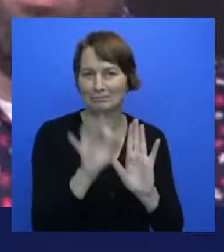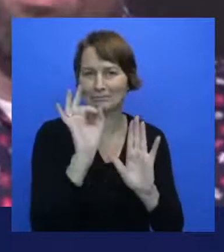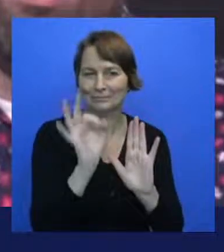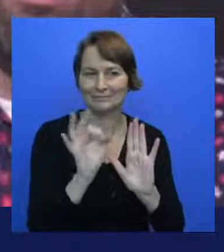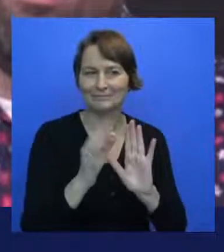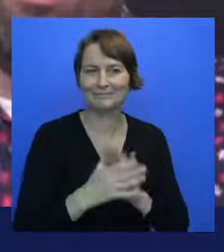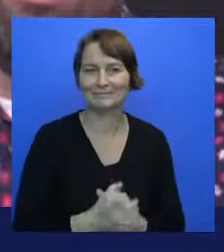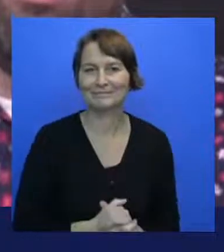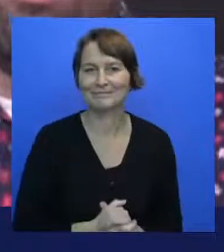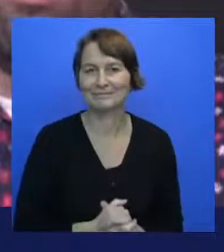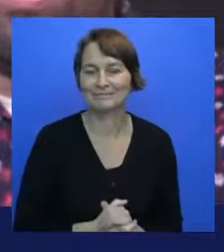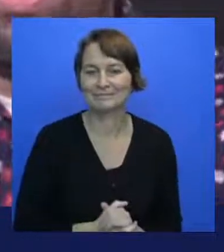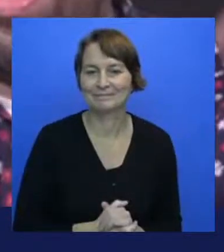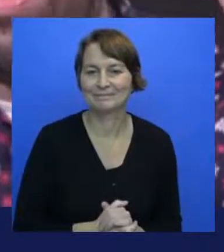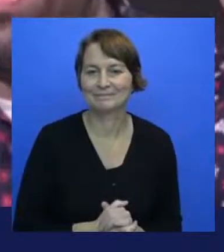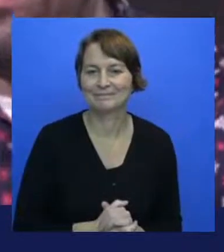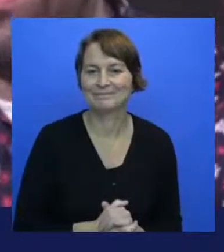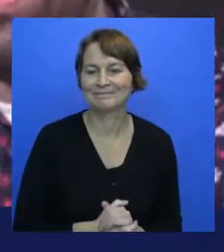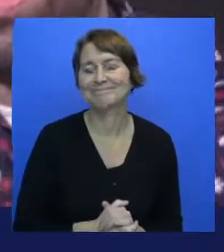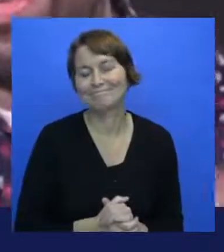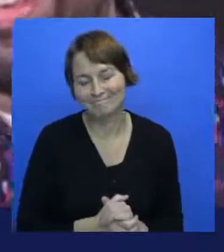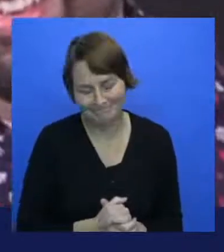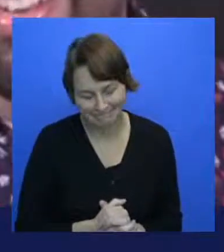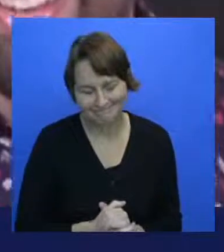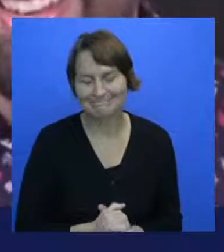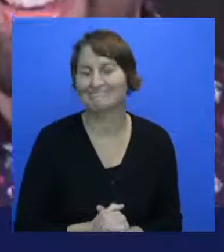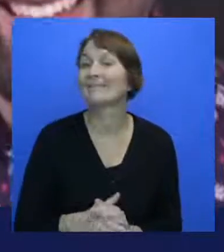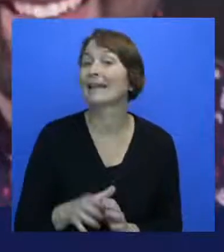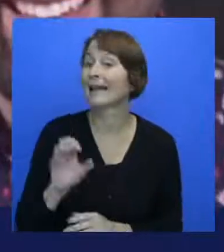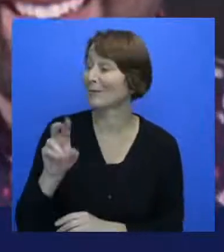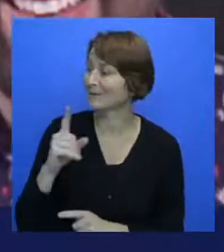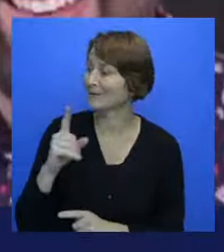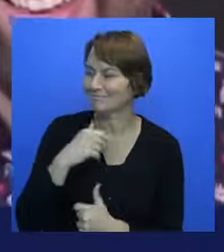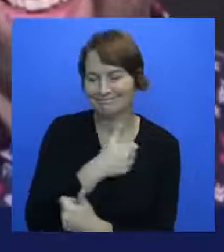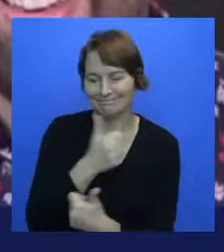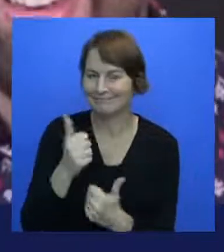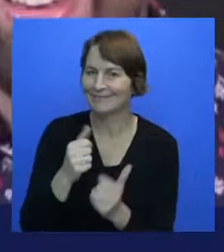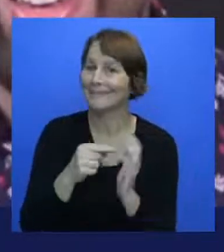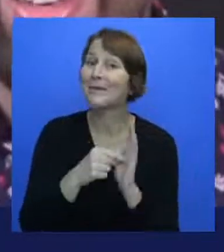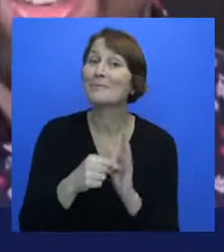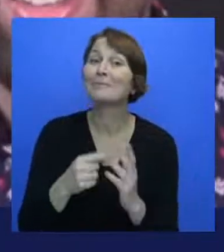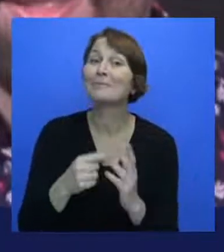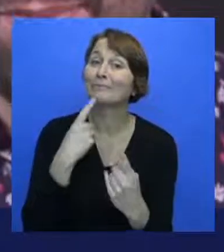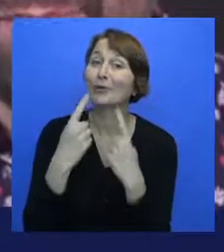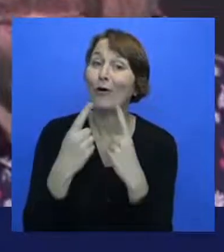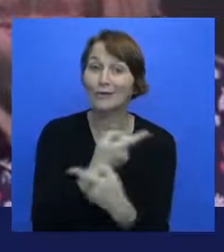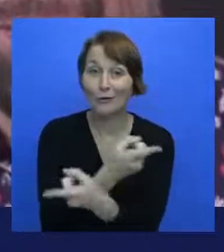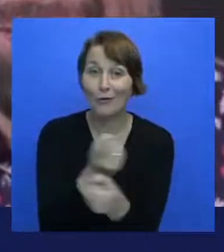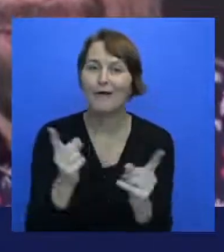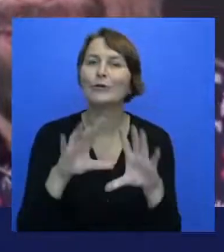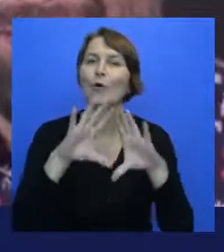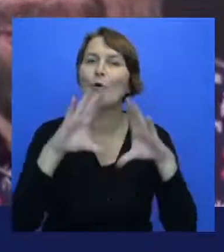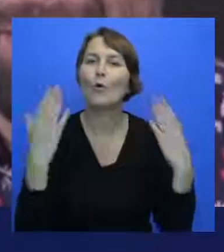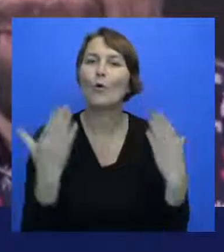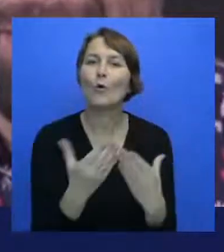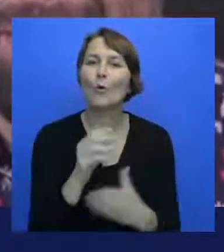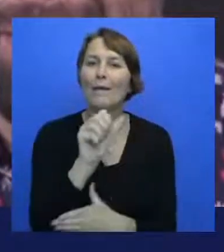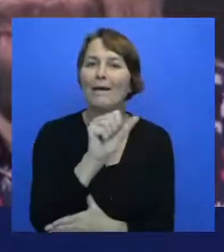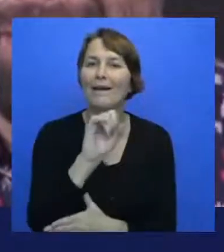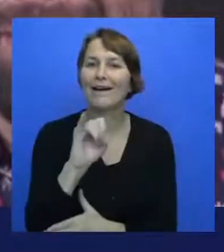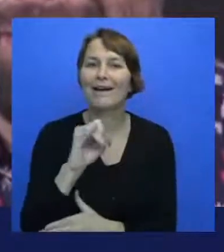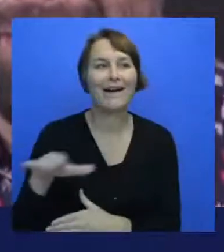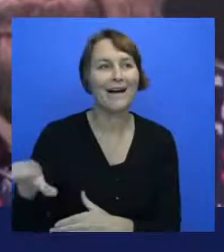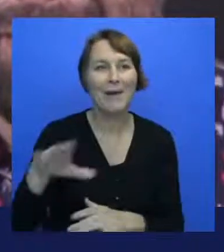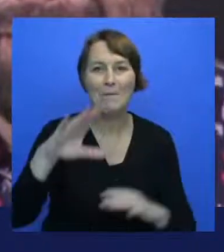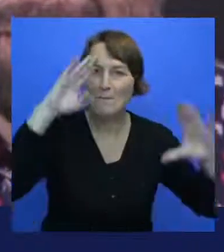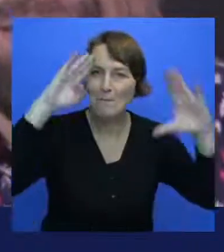I think I've ever seen. Seth, as always, it's great to talk to you, and hey, great to talk again to the global AI community. It's while we had a